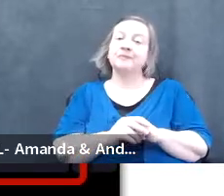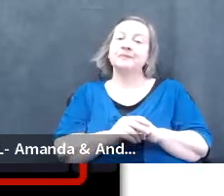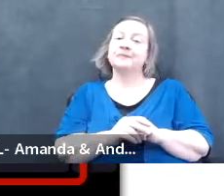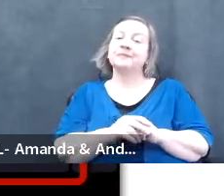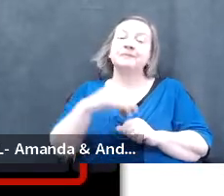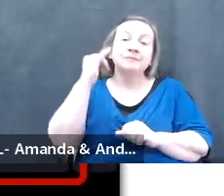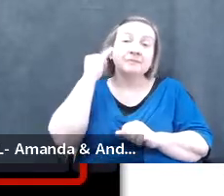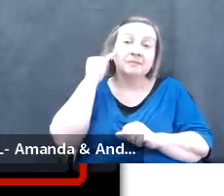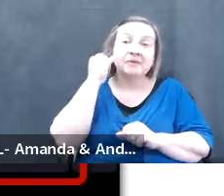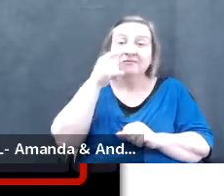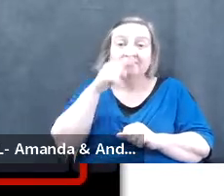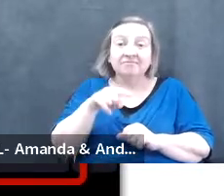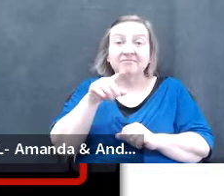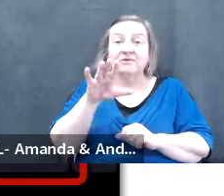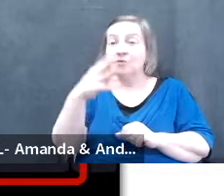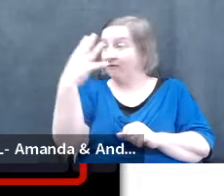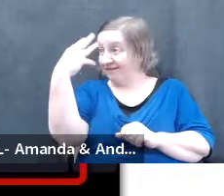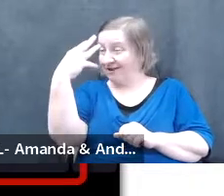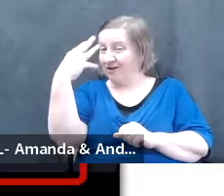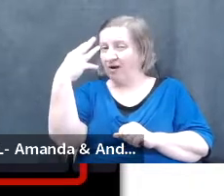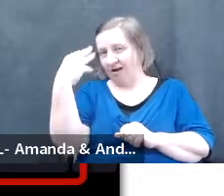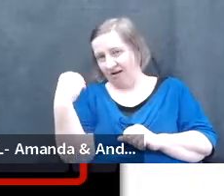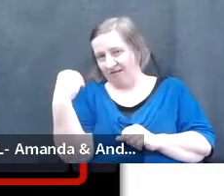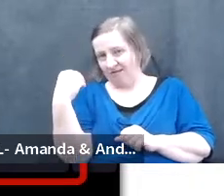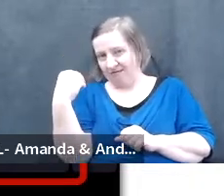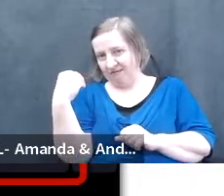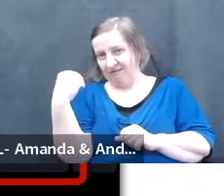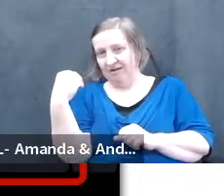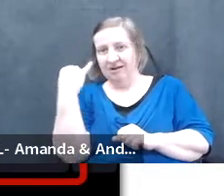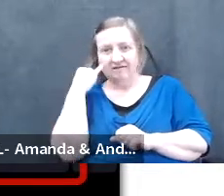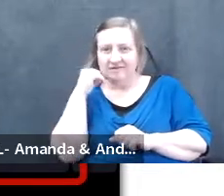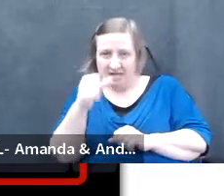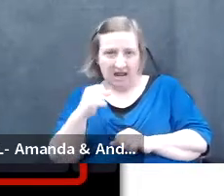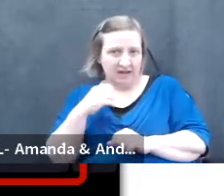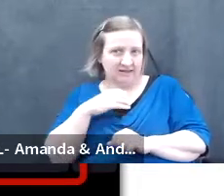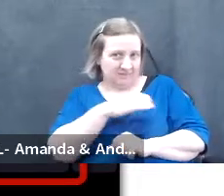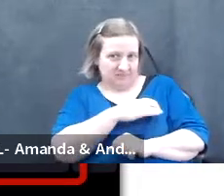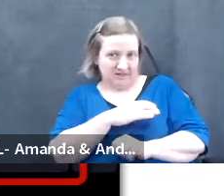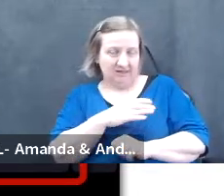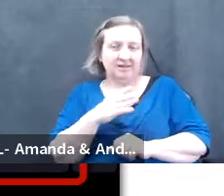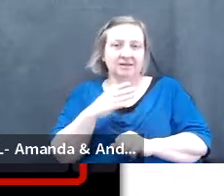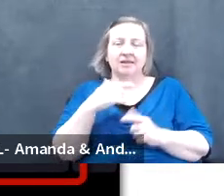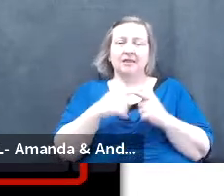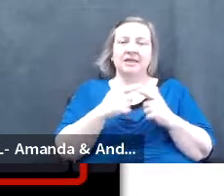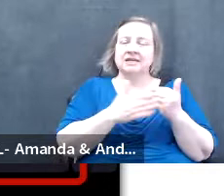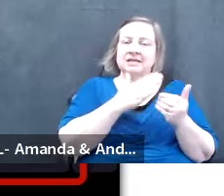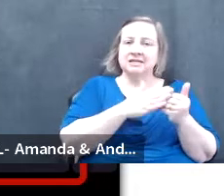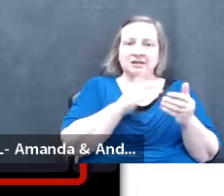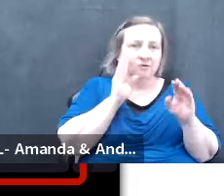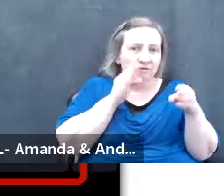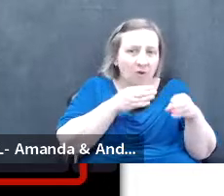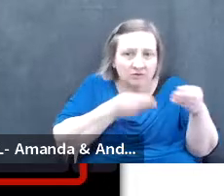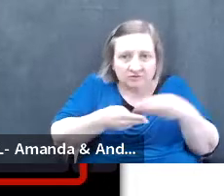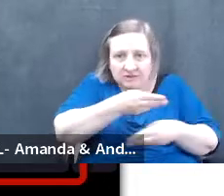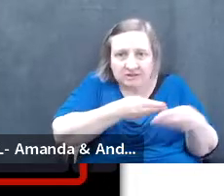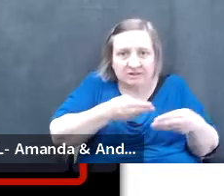If you could keep your video cameras off. Again, that just makes it easier for me to be able to focus on facilitating with our